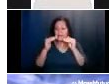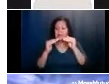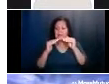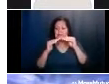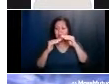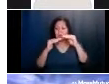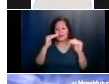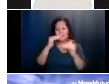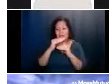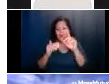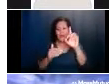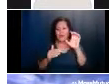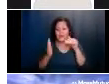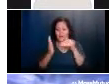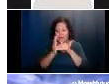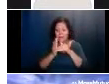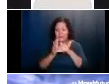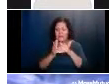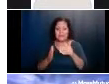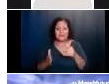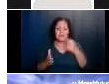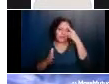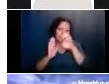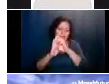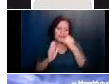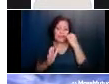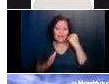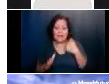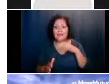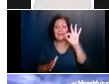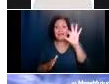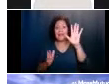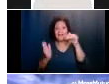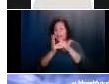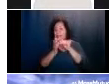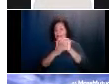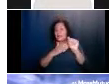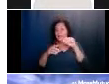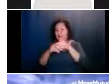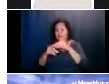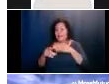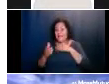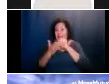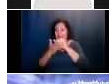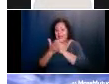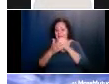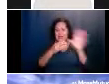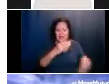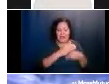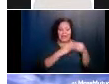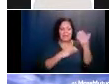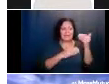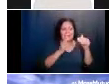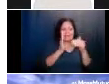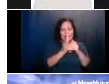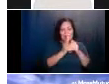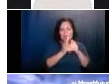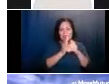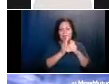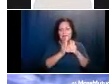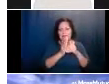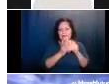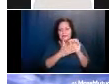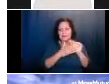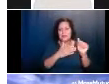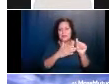below 100,000. So if I have $95,000 in an account and I add 15,000 to it, get up